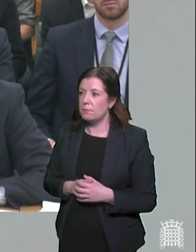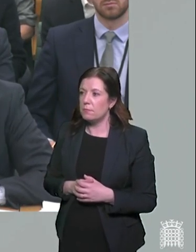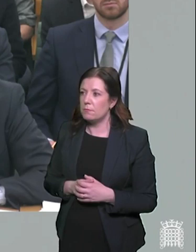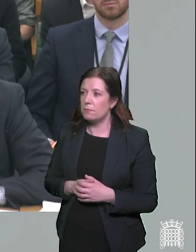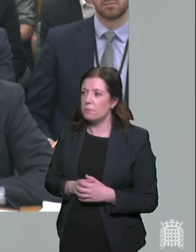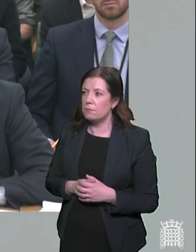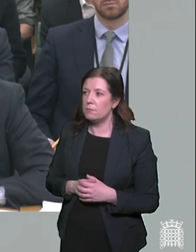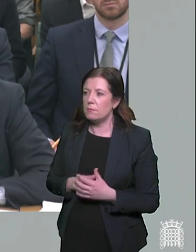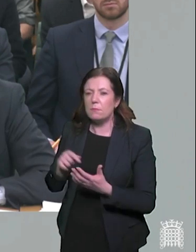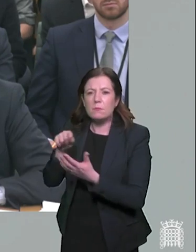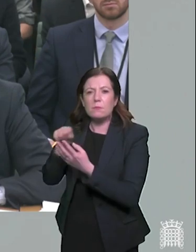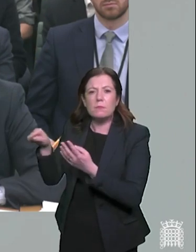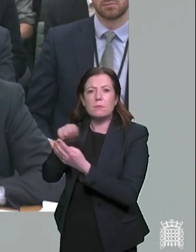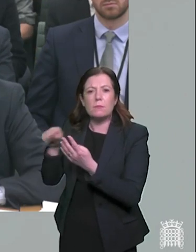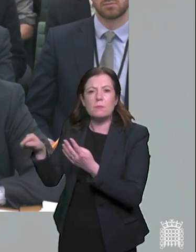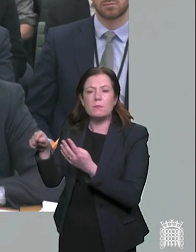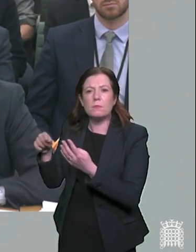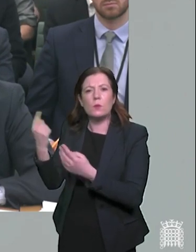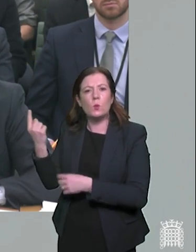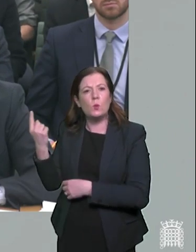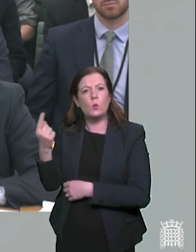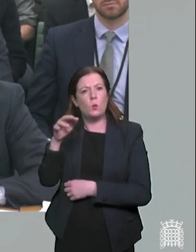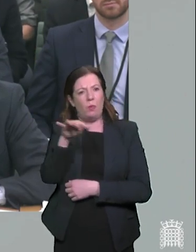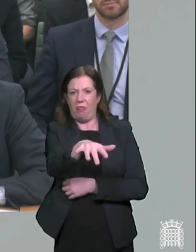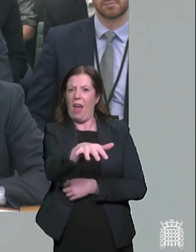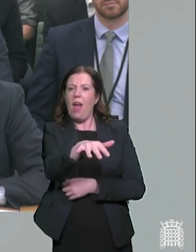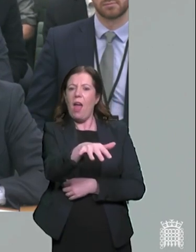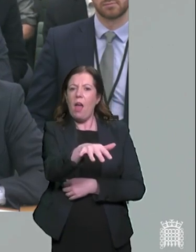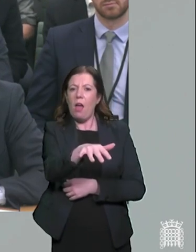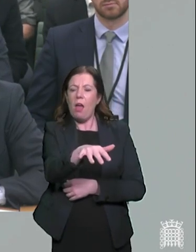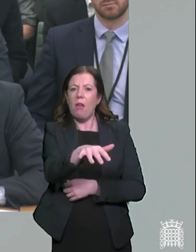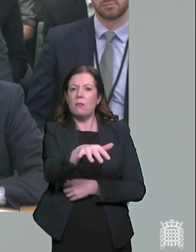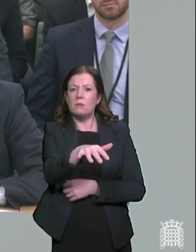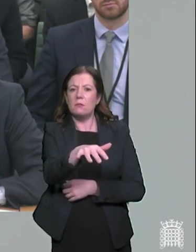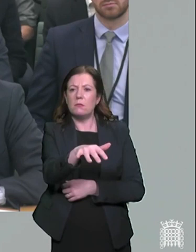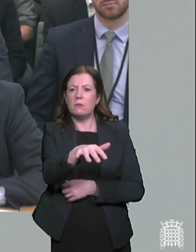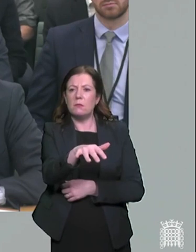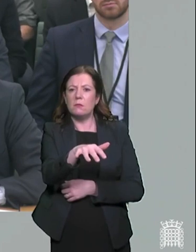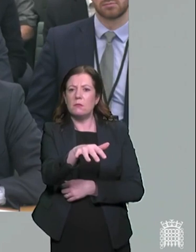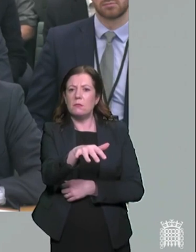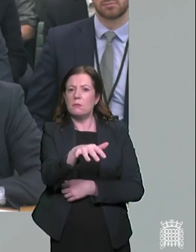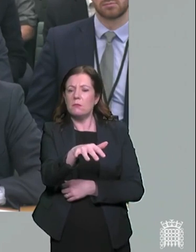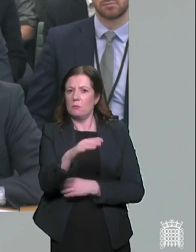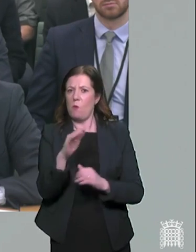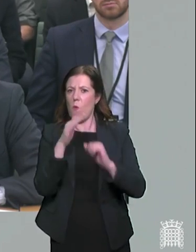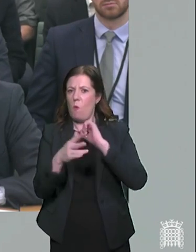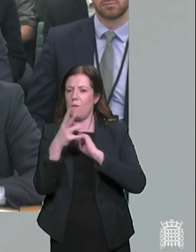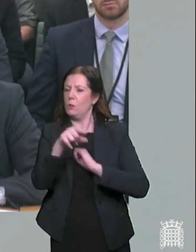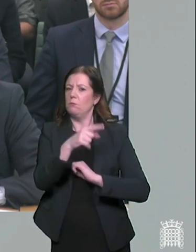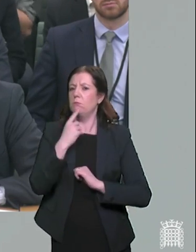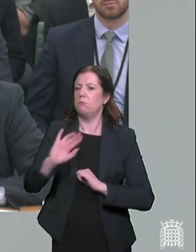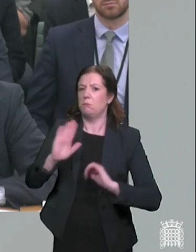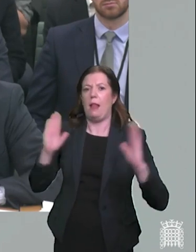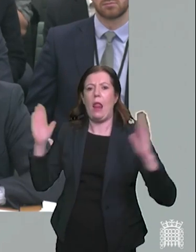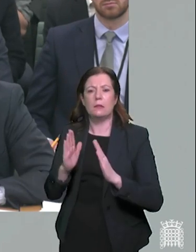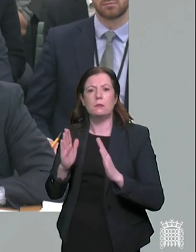from at least one of the participants that there weren't that many people there, and